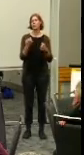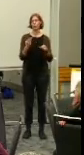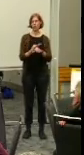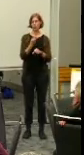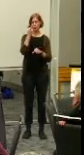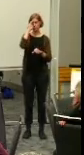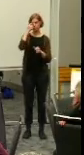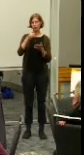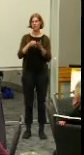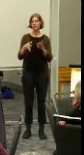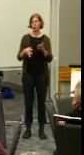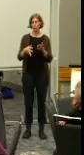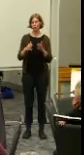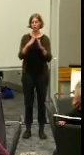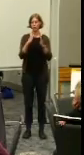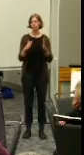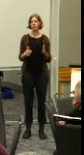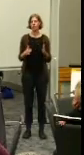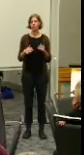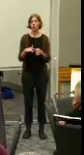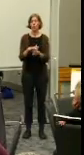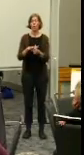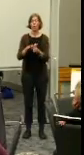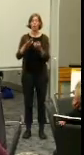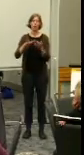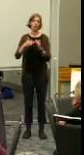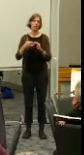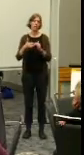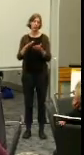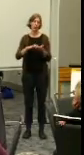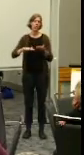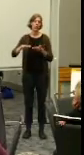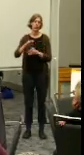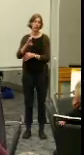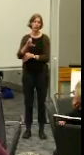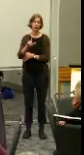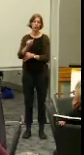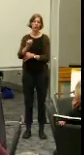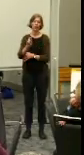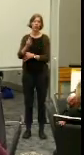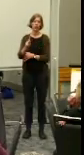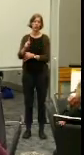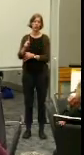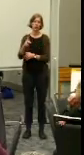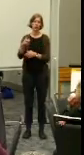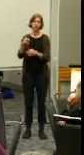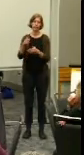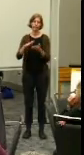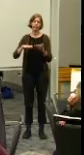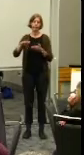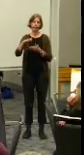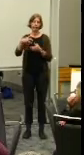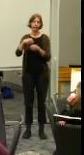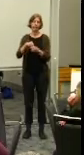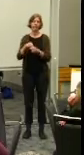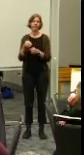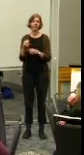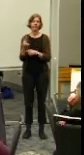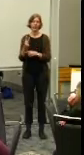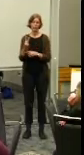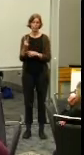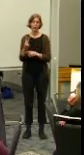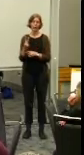local community college. We work very closely with Clark College, and so we're really talking to them about how can we provide housing for students